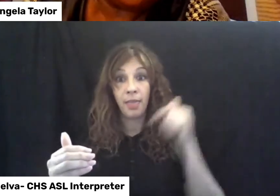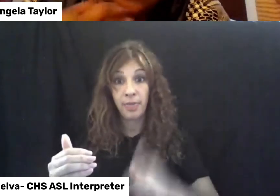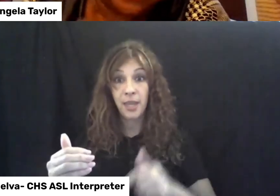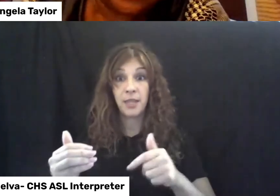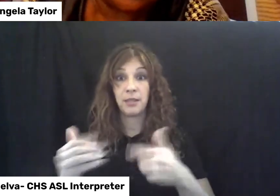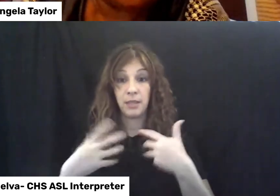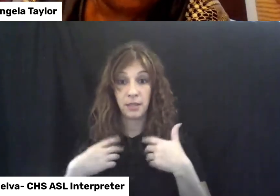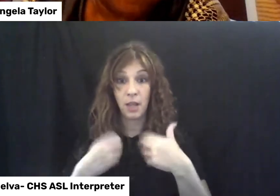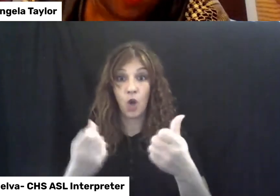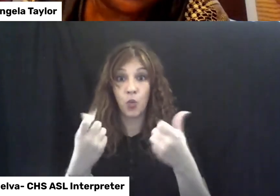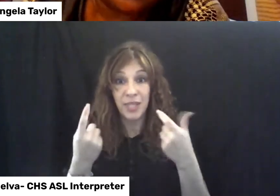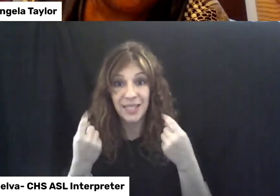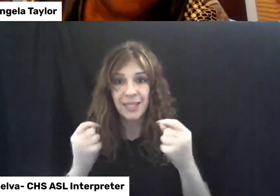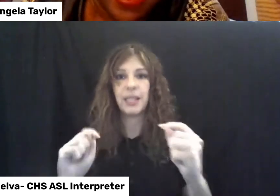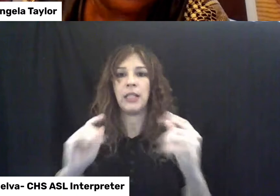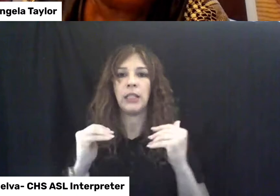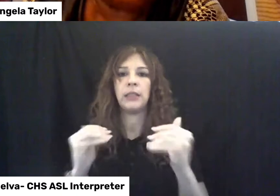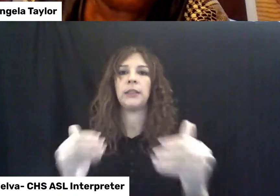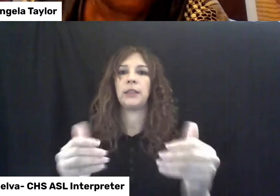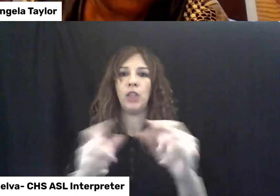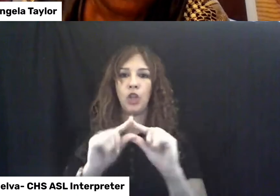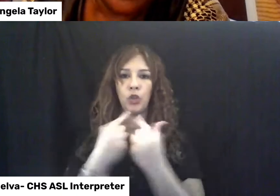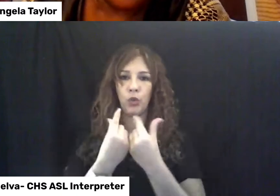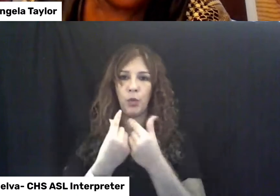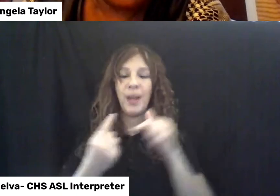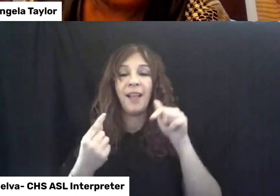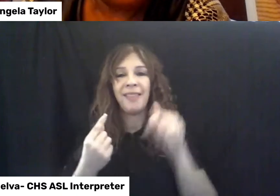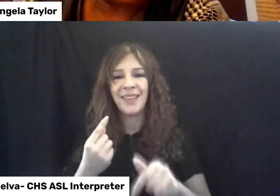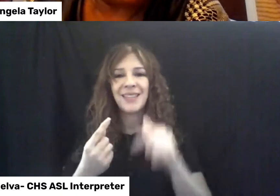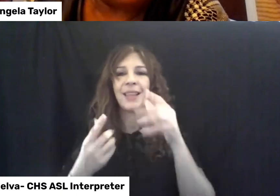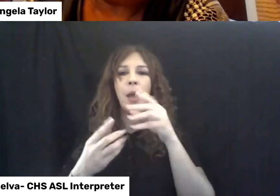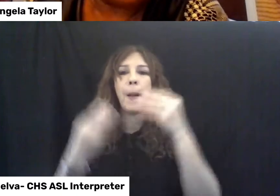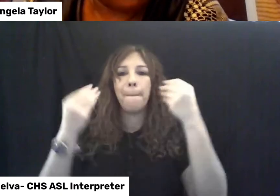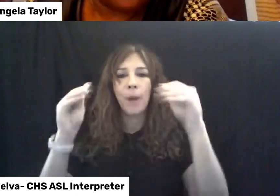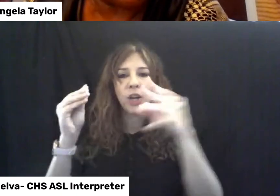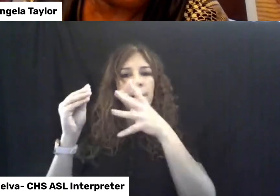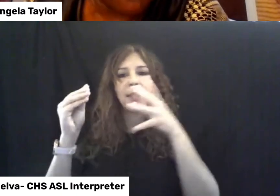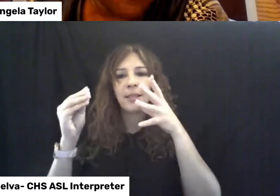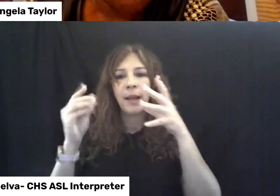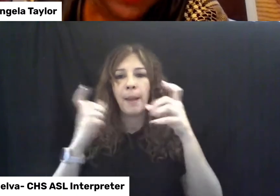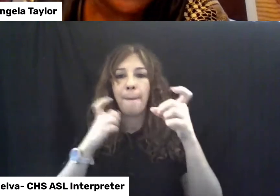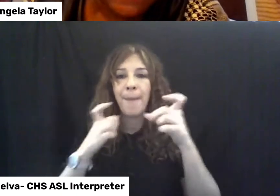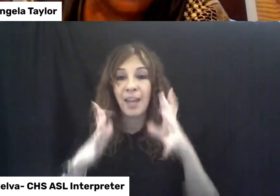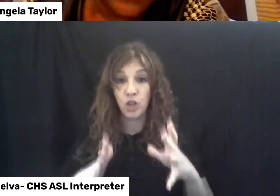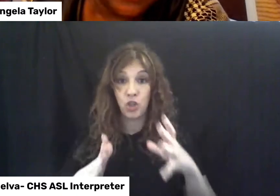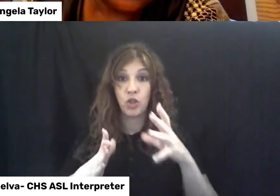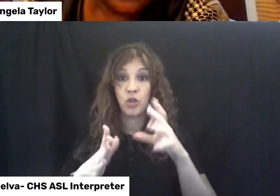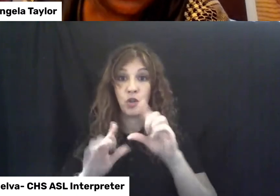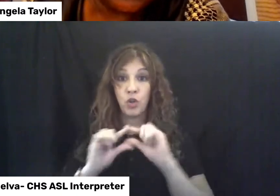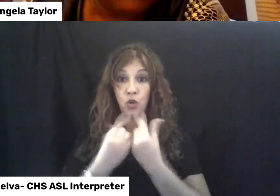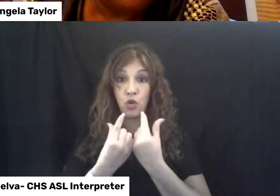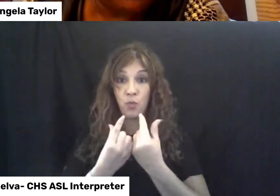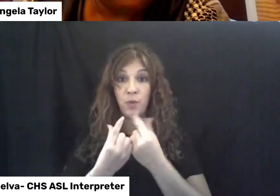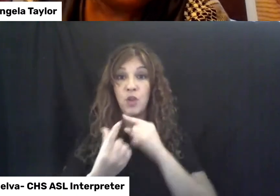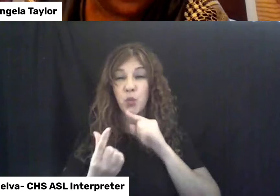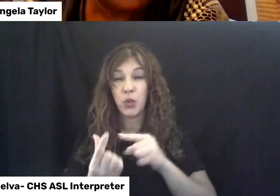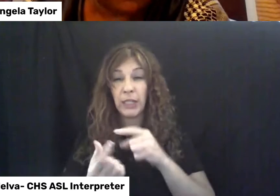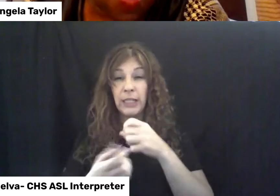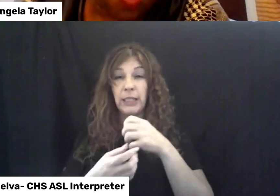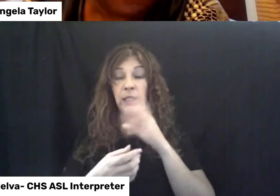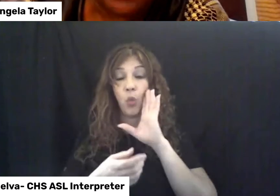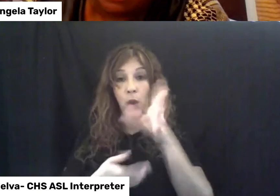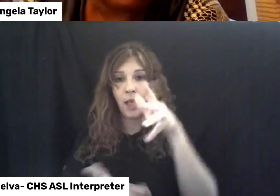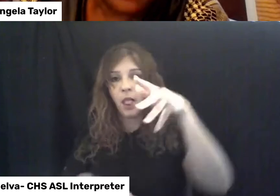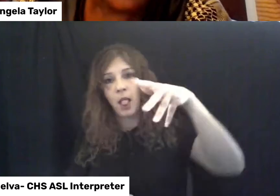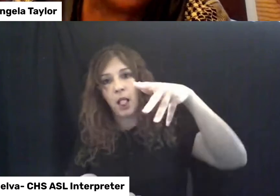group. This market managers group is going to put some real roots into